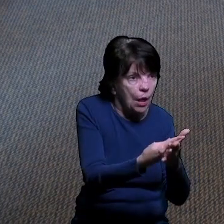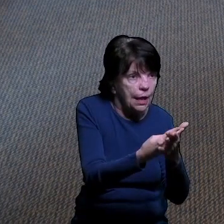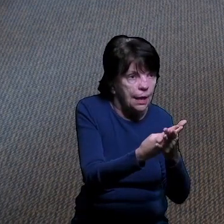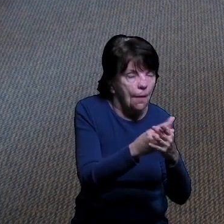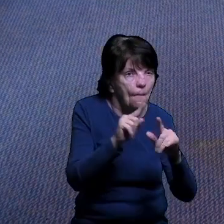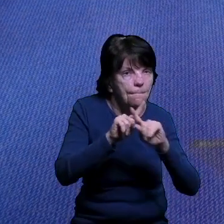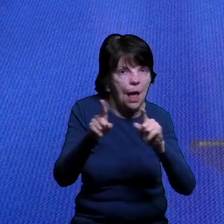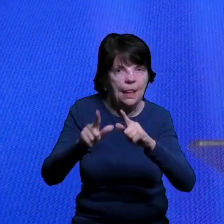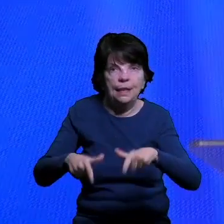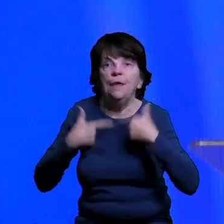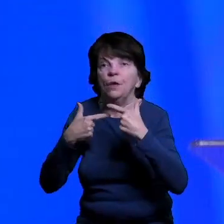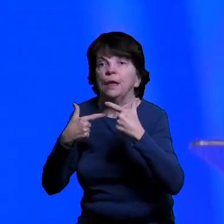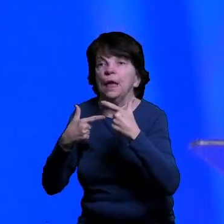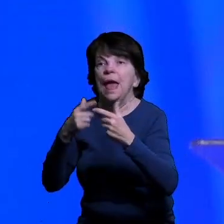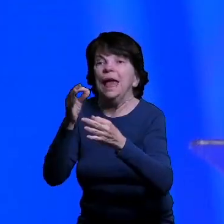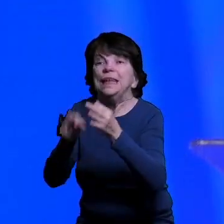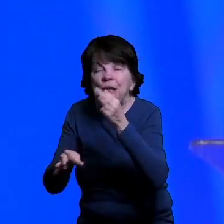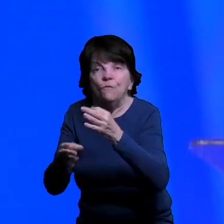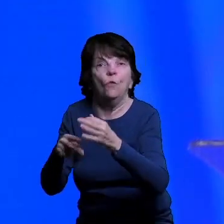we fall.